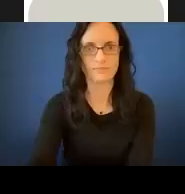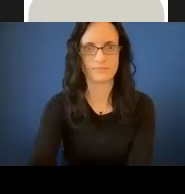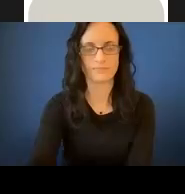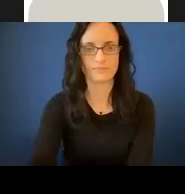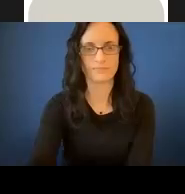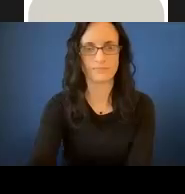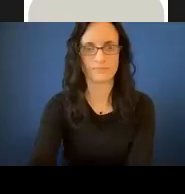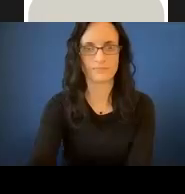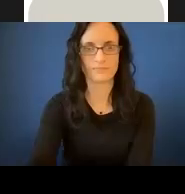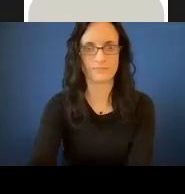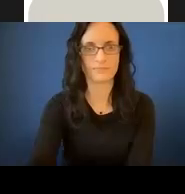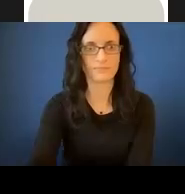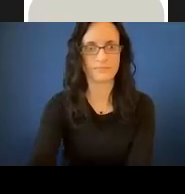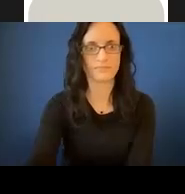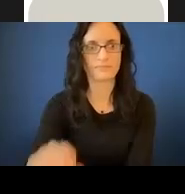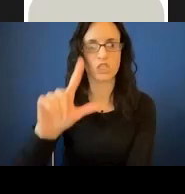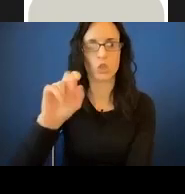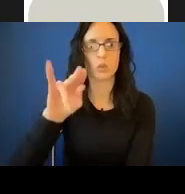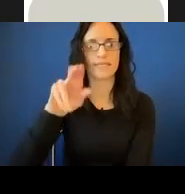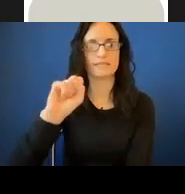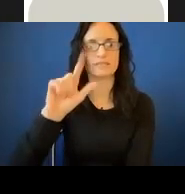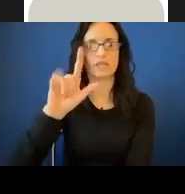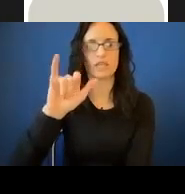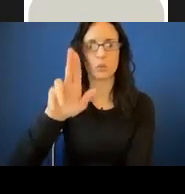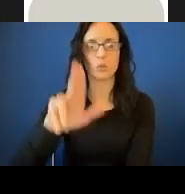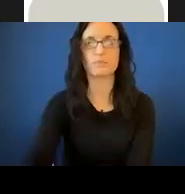Luis Liu, go ahead.